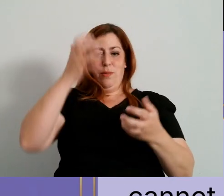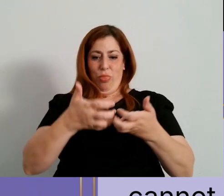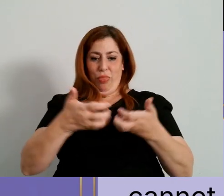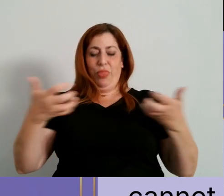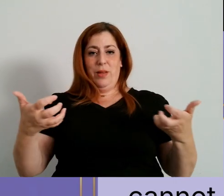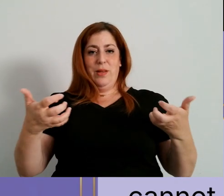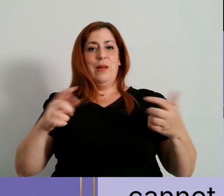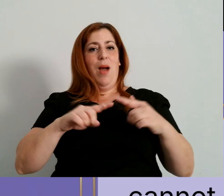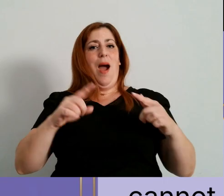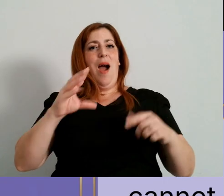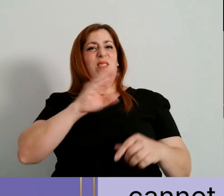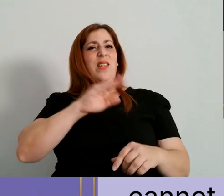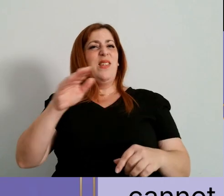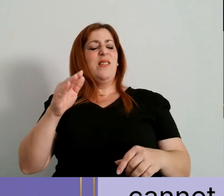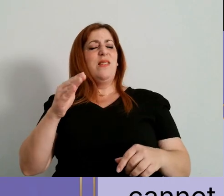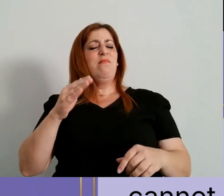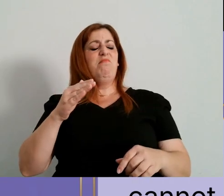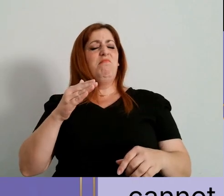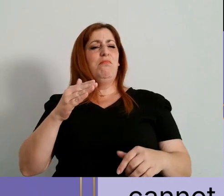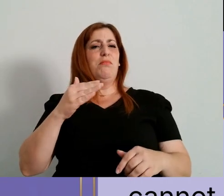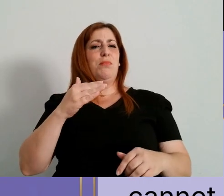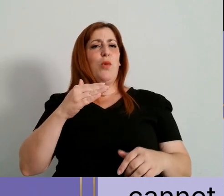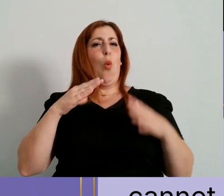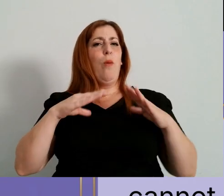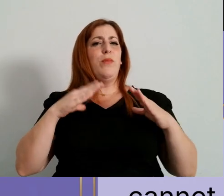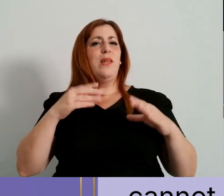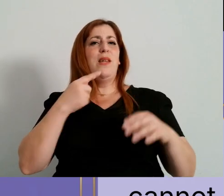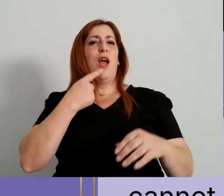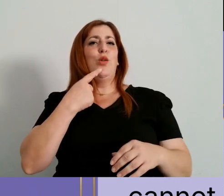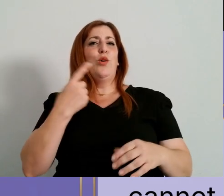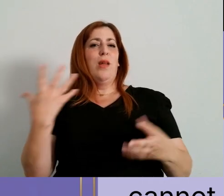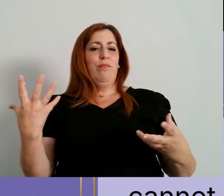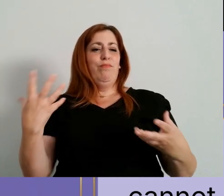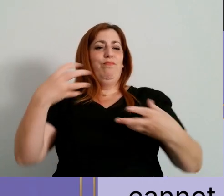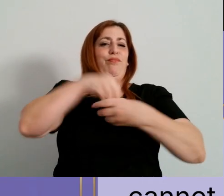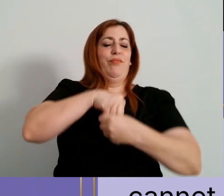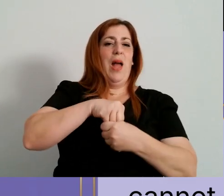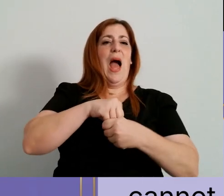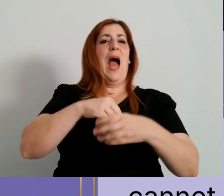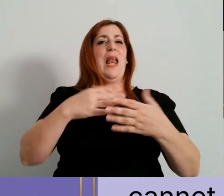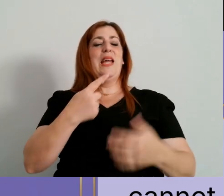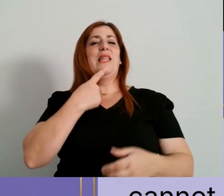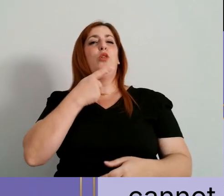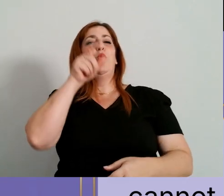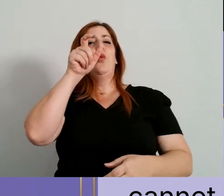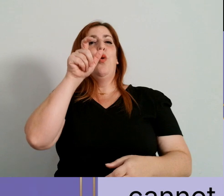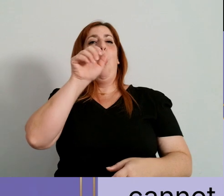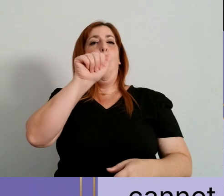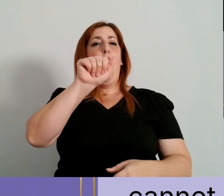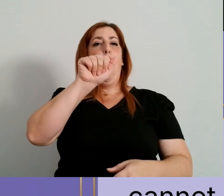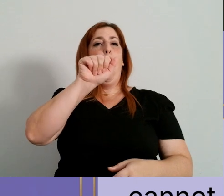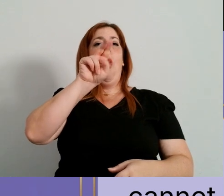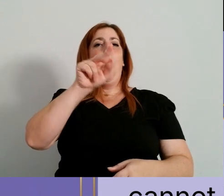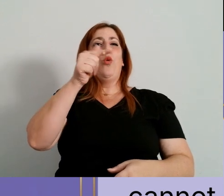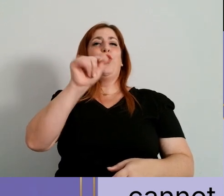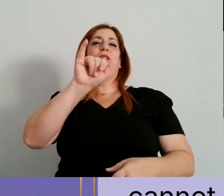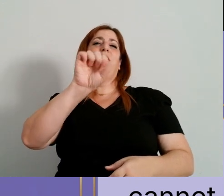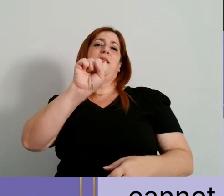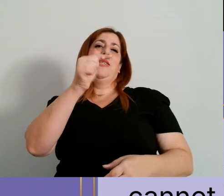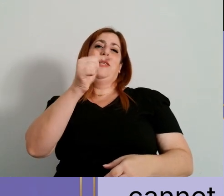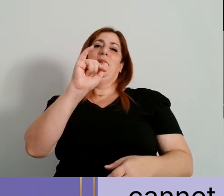reclaimed that as a part of our identities. Again, not every autistic person uses that language